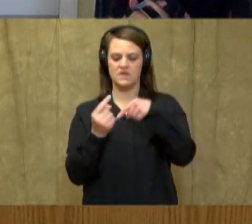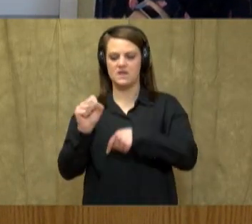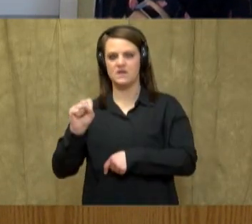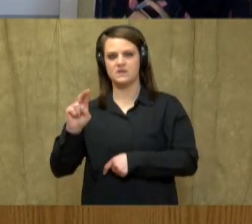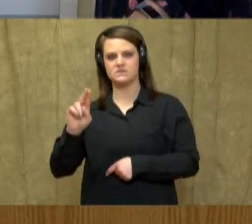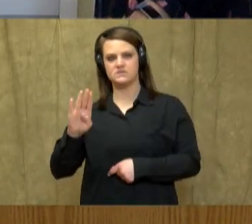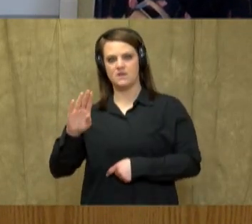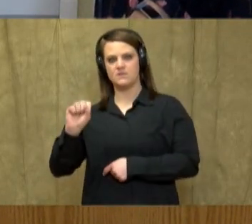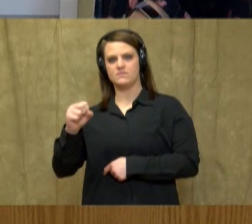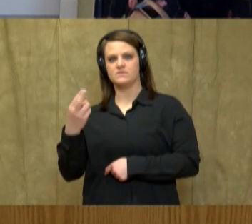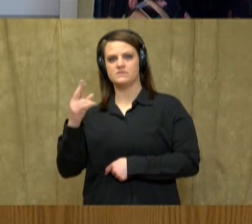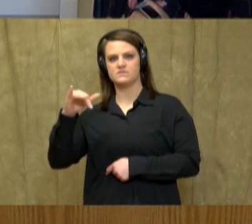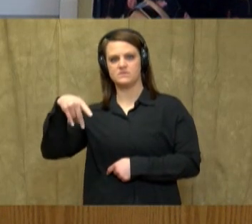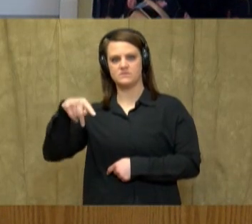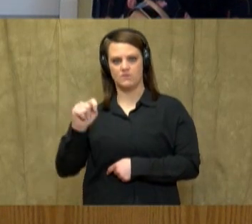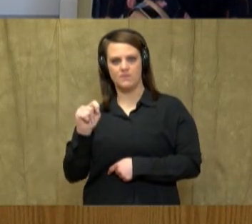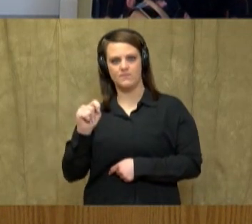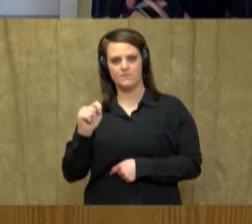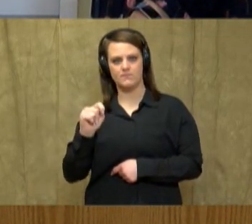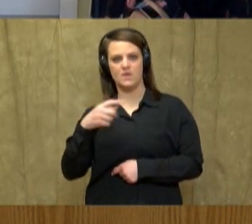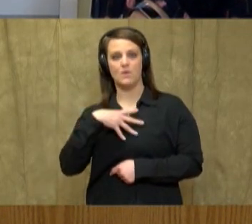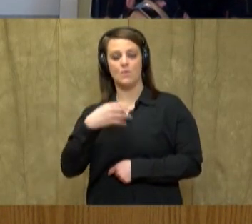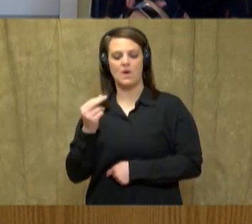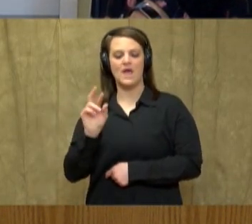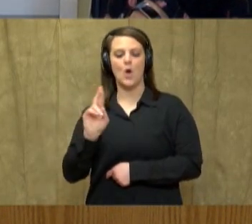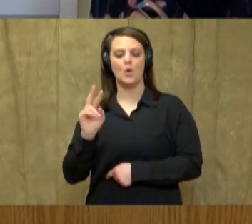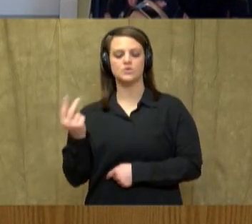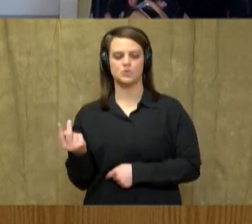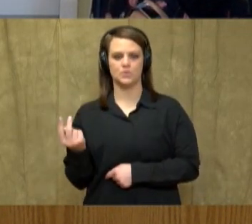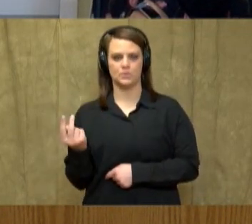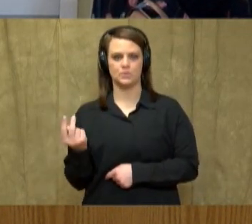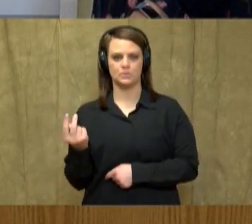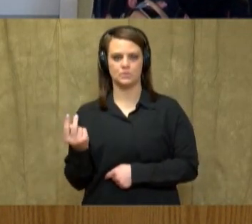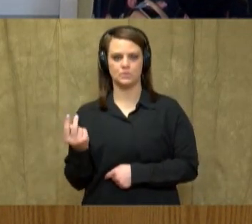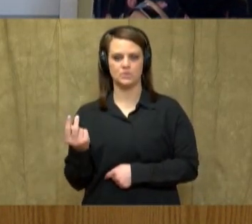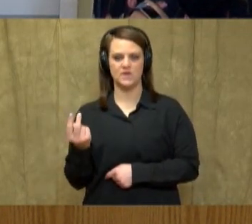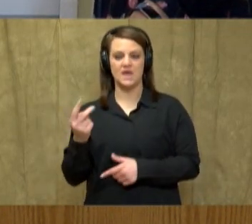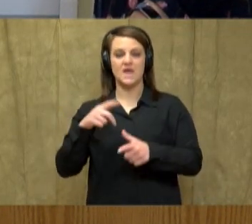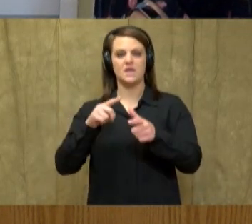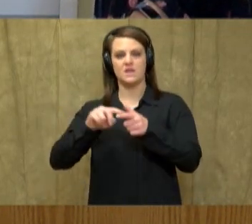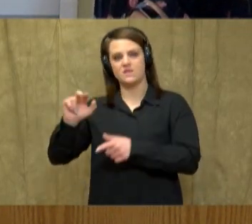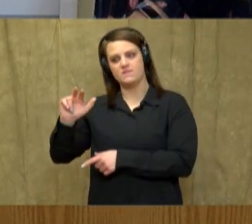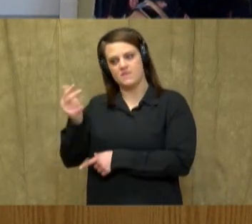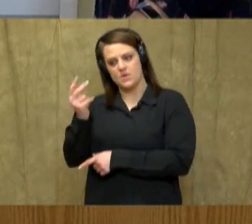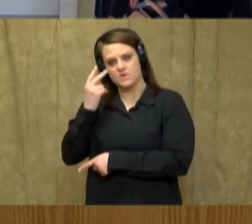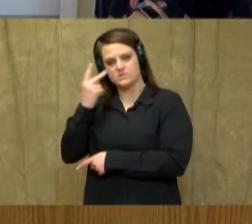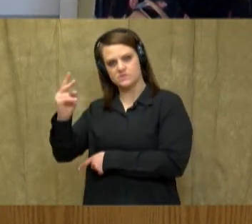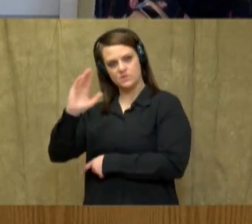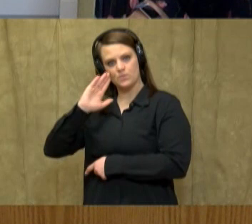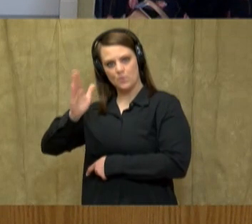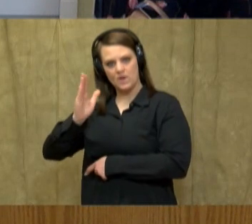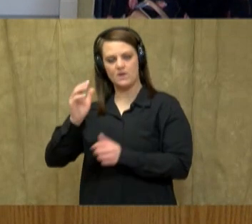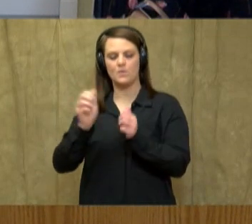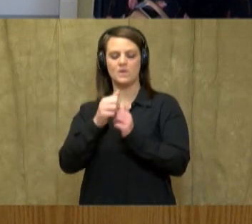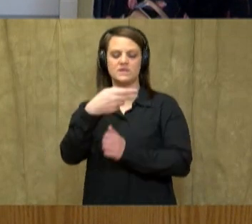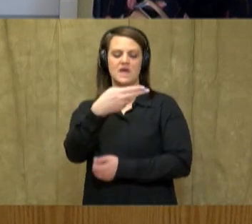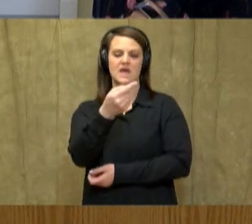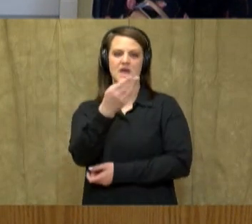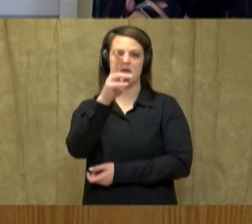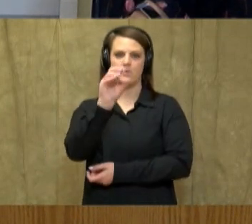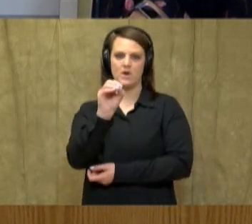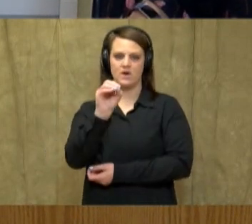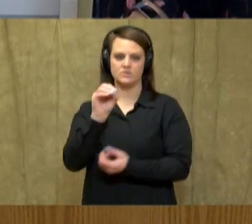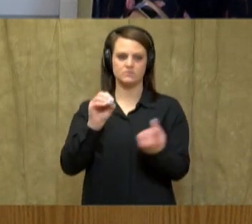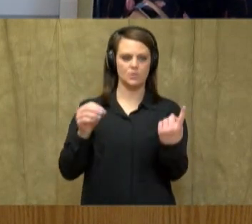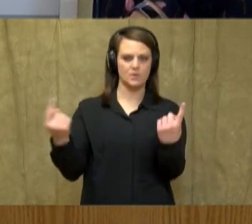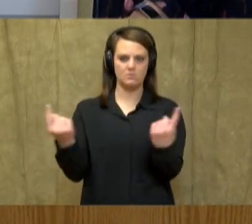is R2, and then you see a third trait, okay, when you see the heterozygous, one of